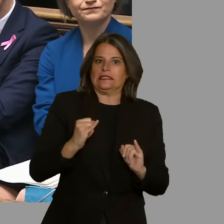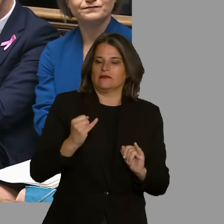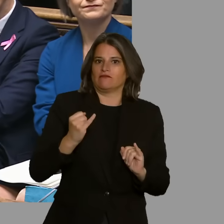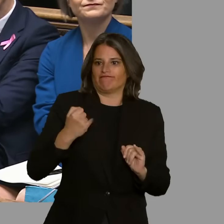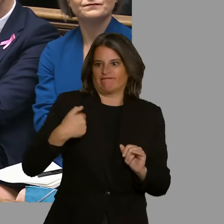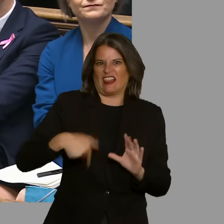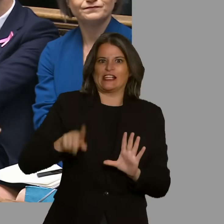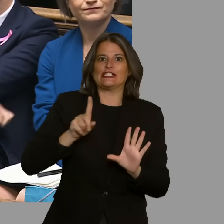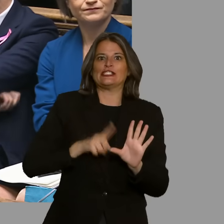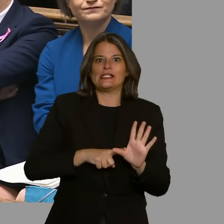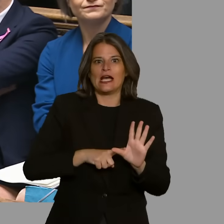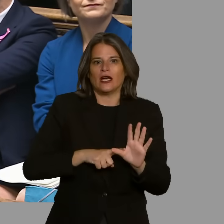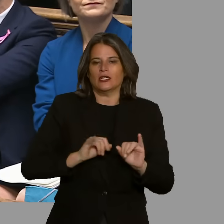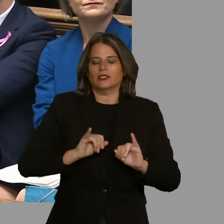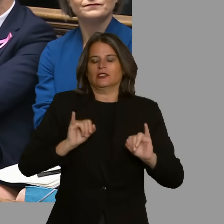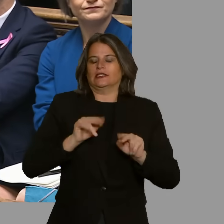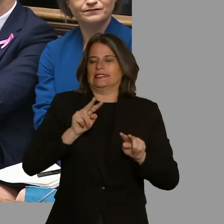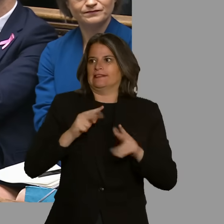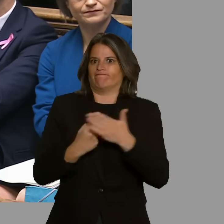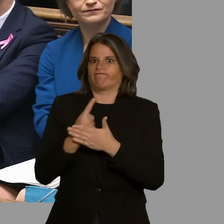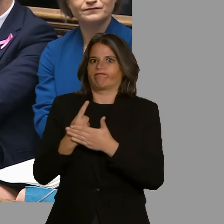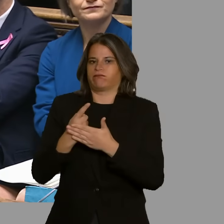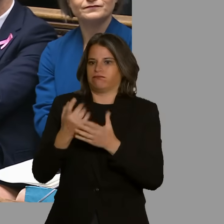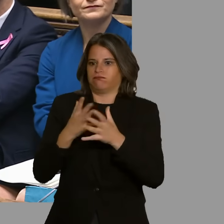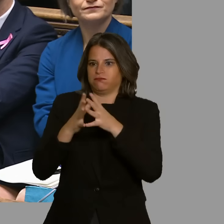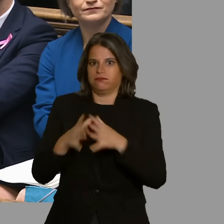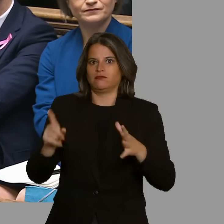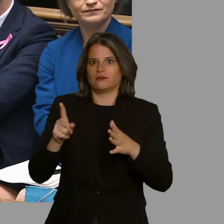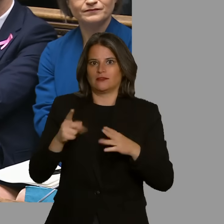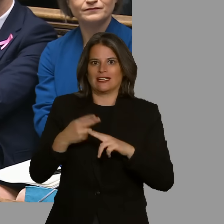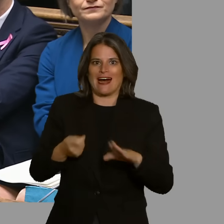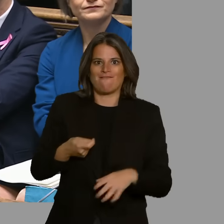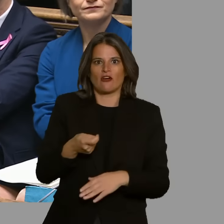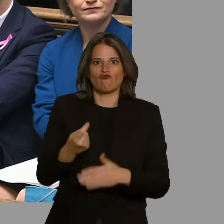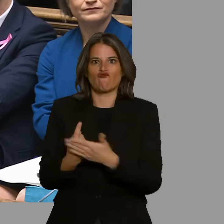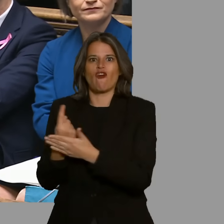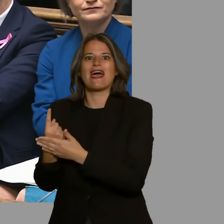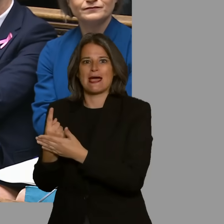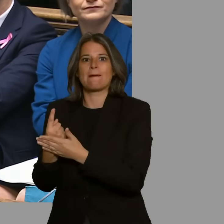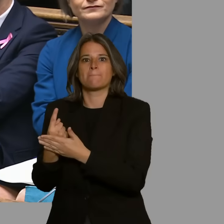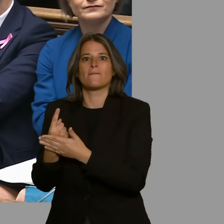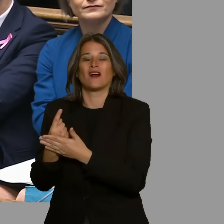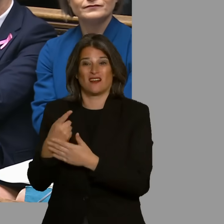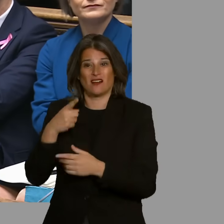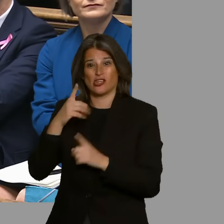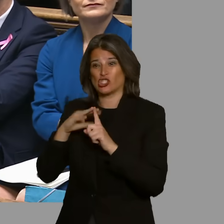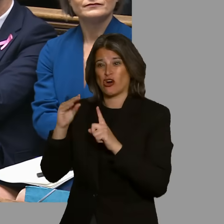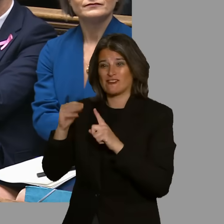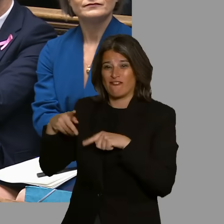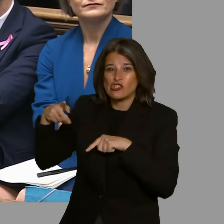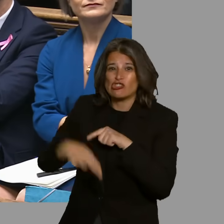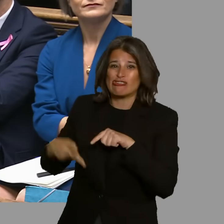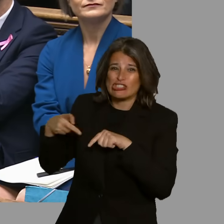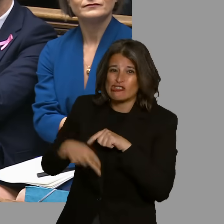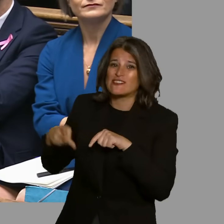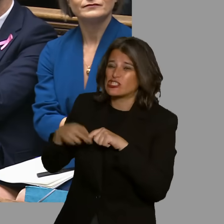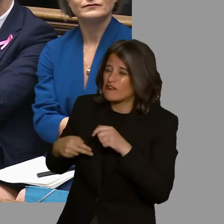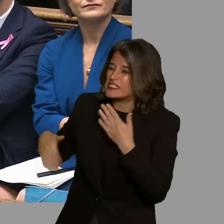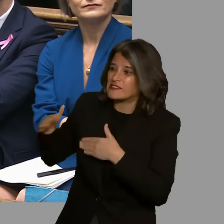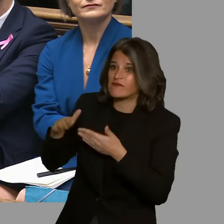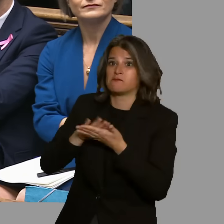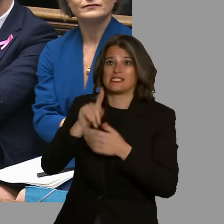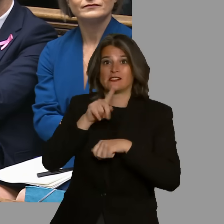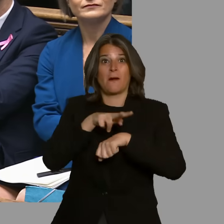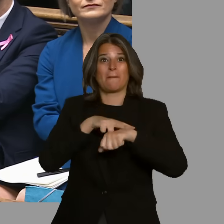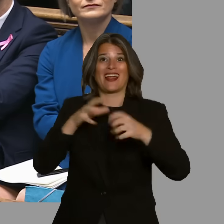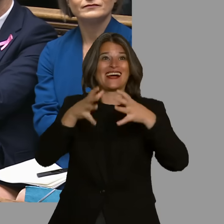now paying the price for that. At my regular city centre safety summits, the message is clear: to turn the